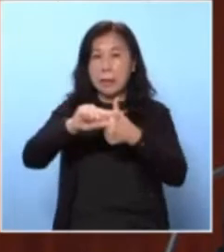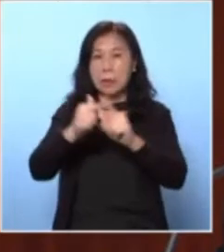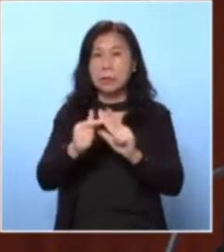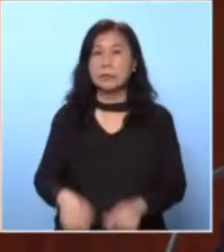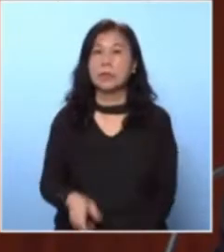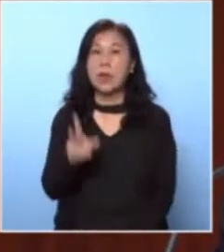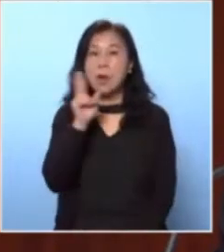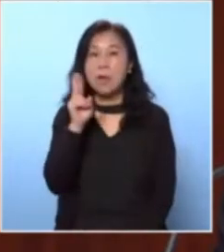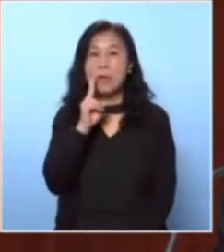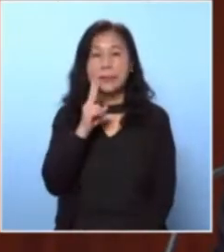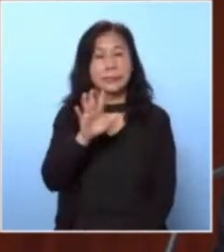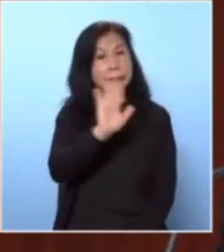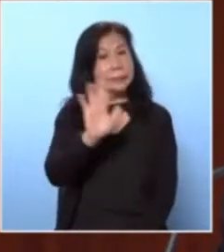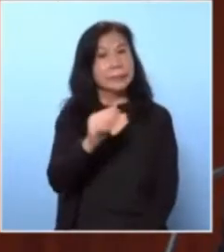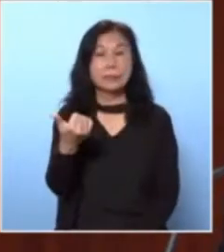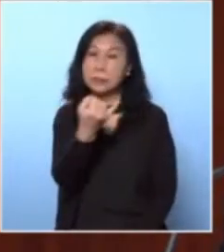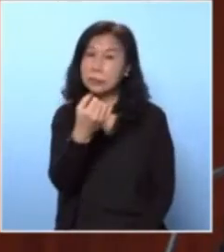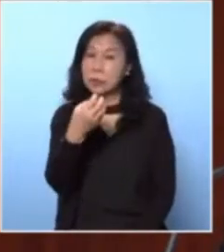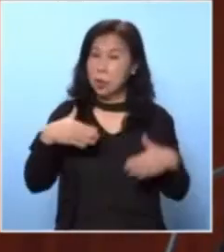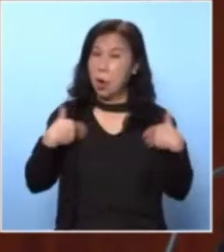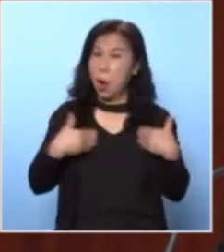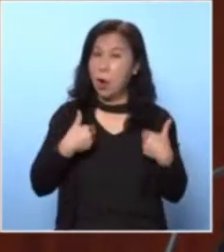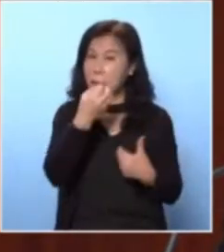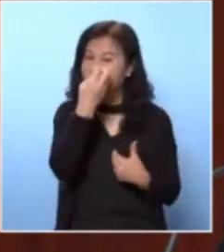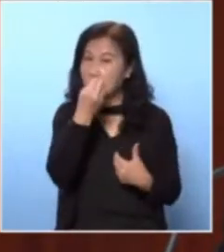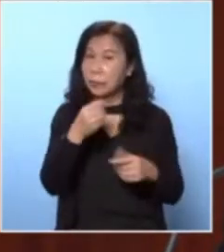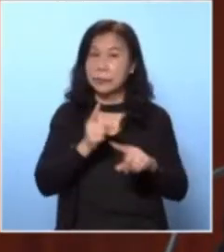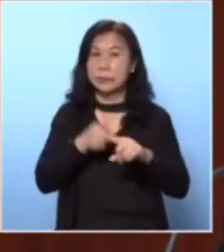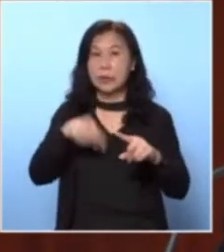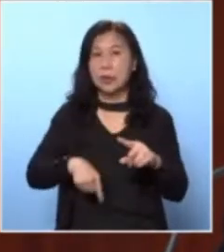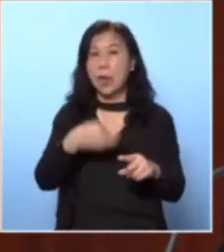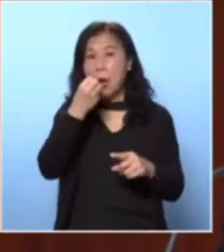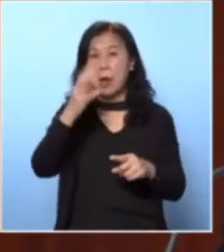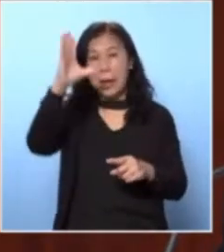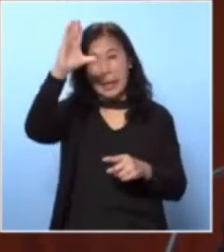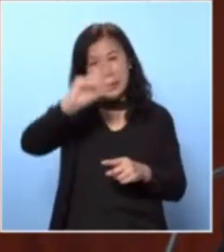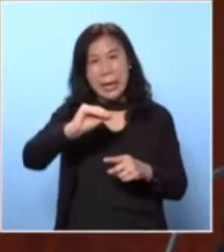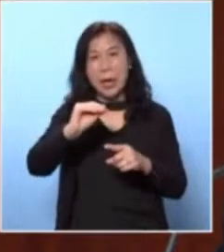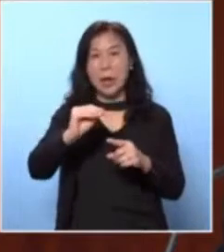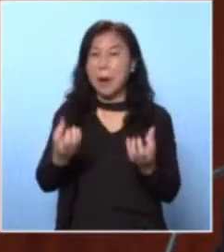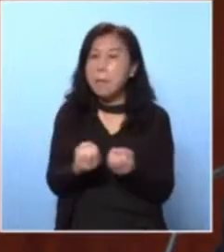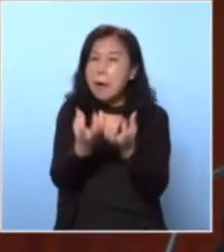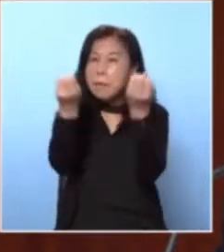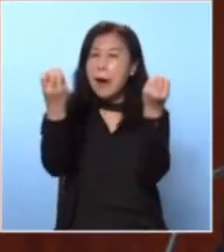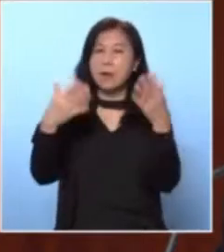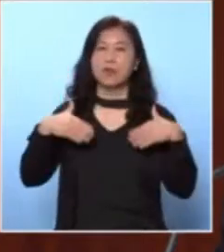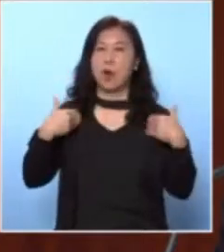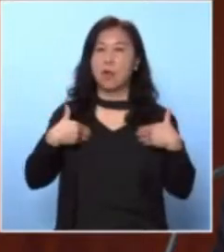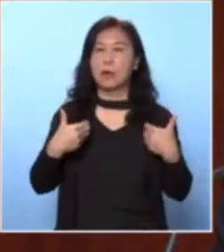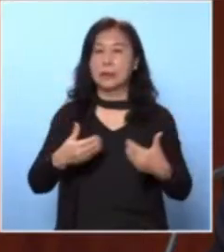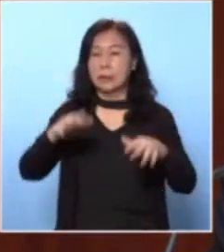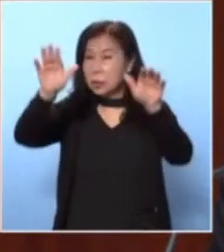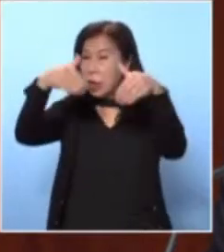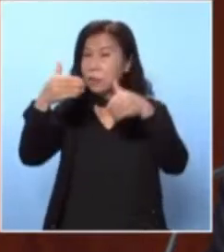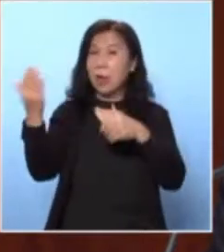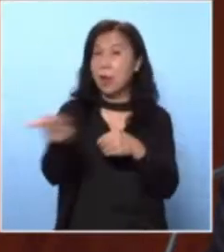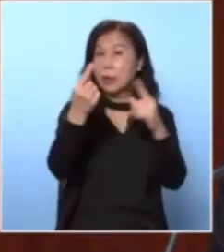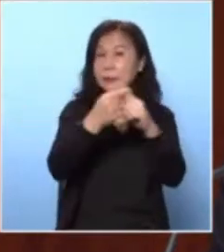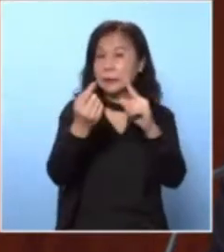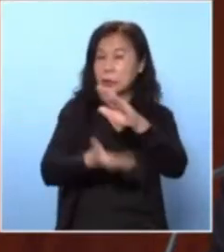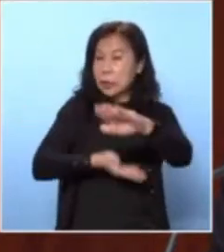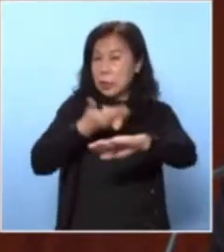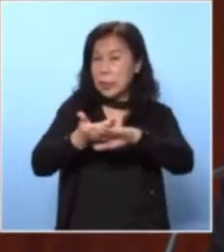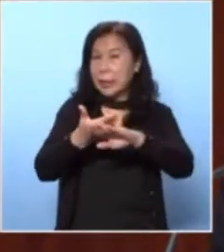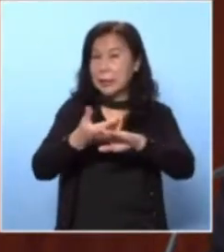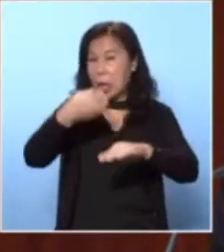measures, including Hello Hong Kong, Happy Hong Kong, and Night Vibes Hong Kong, to attract visitors and boost local